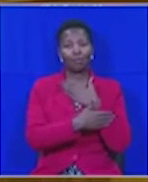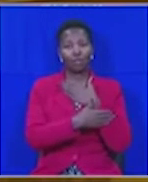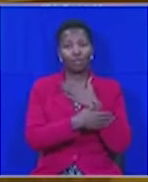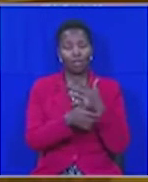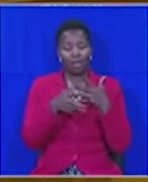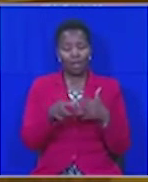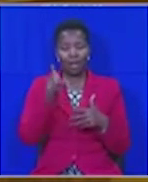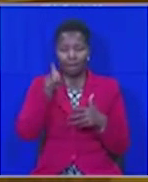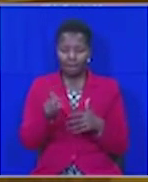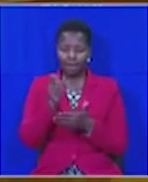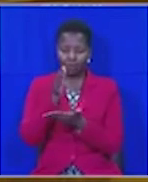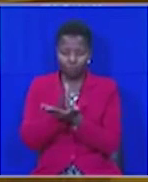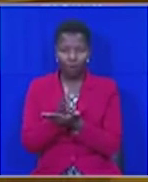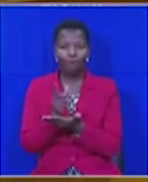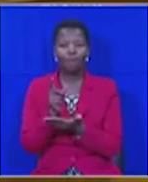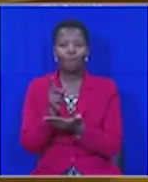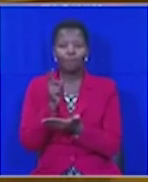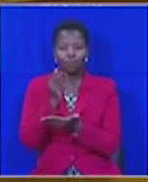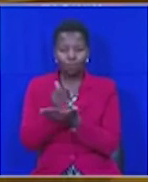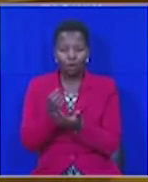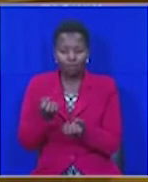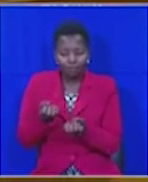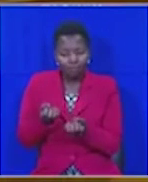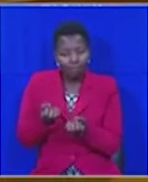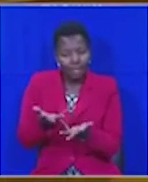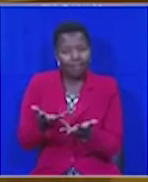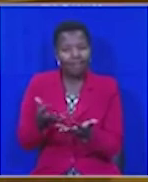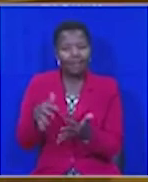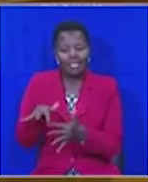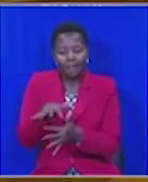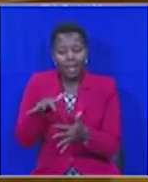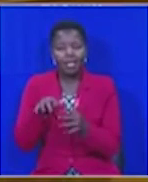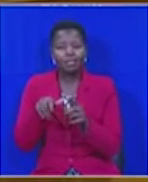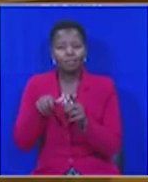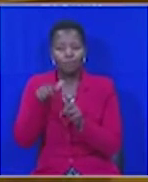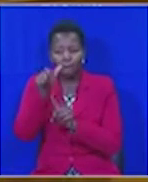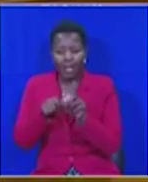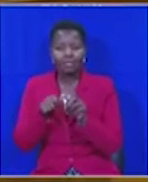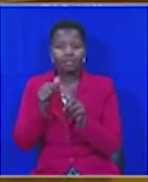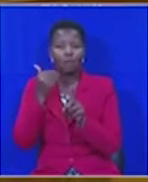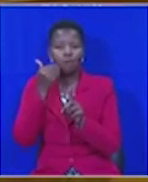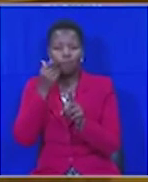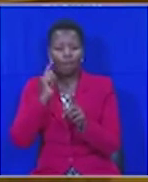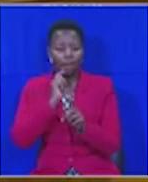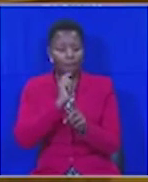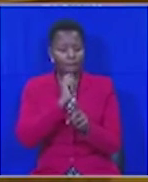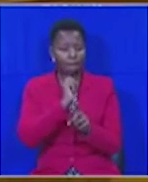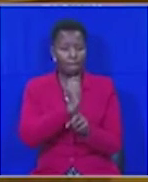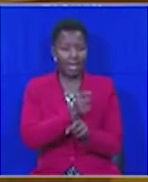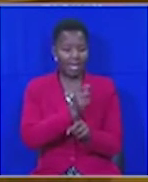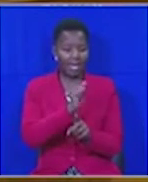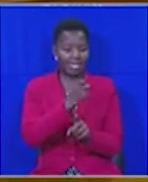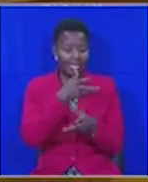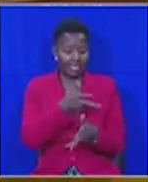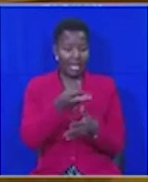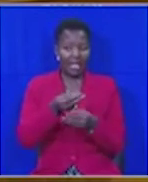providing protection to tax havens within their jurisdiction. They need to urgently close up those tax havens, those various islands that are